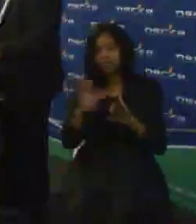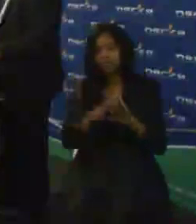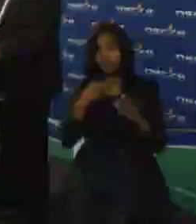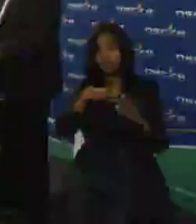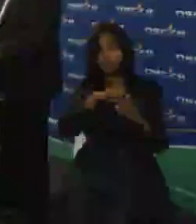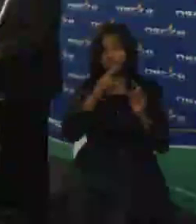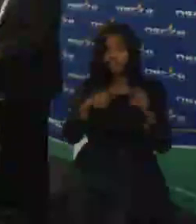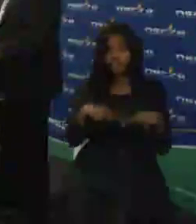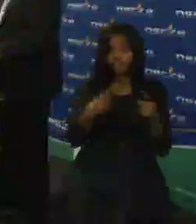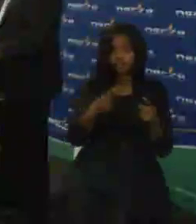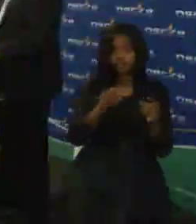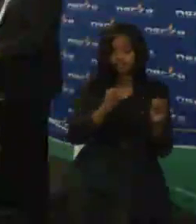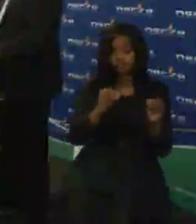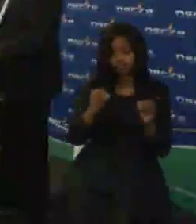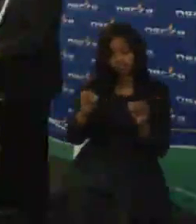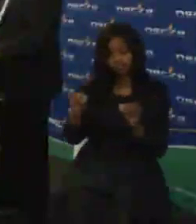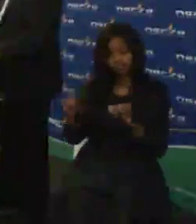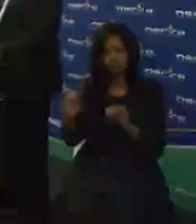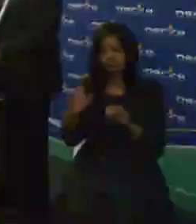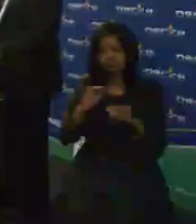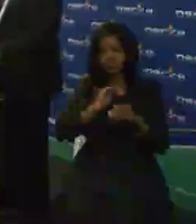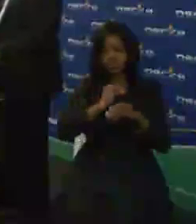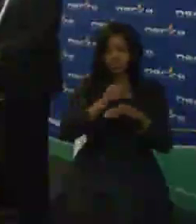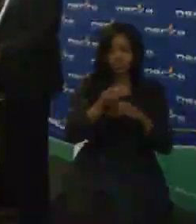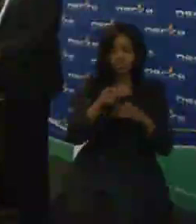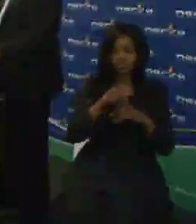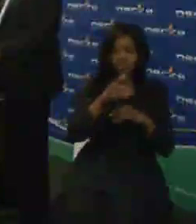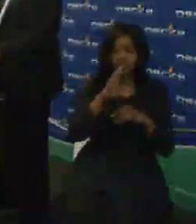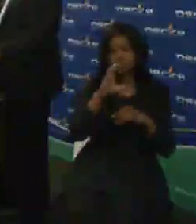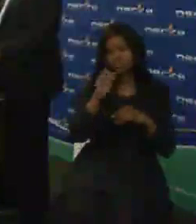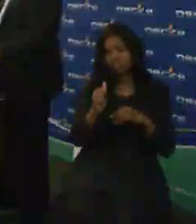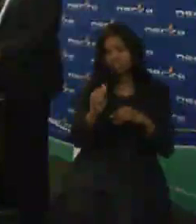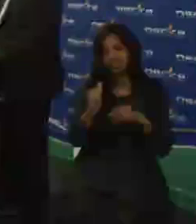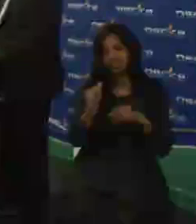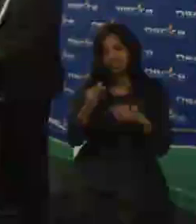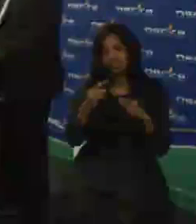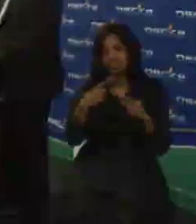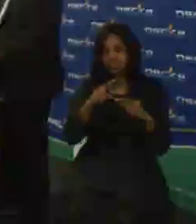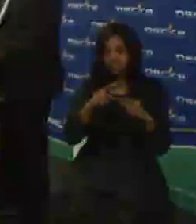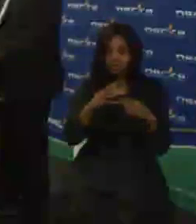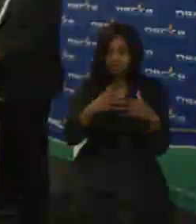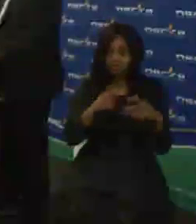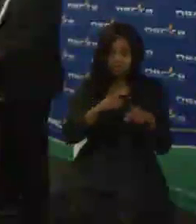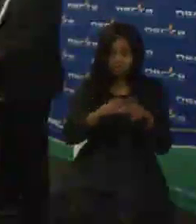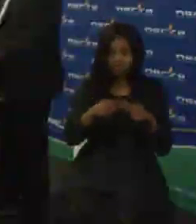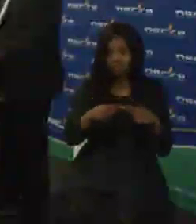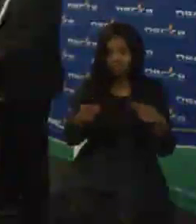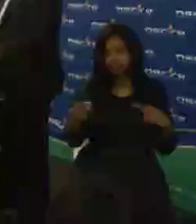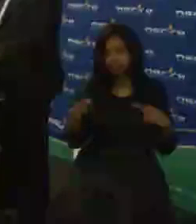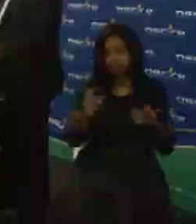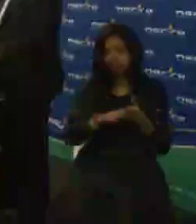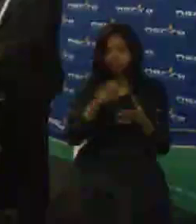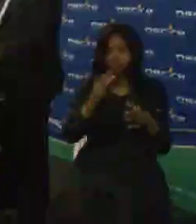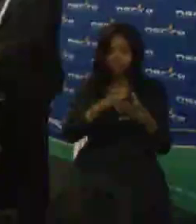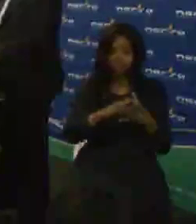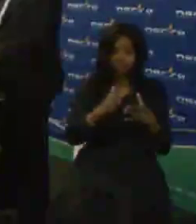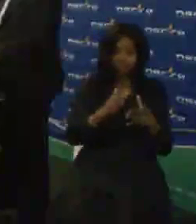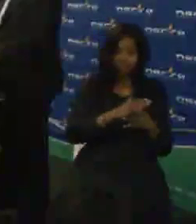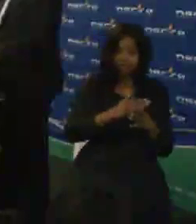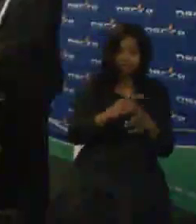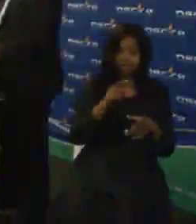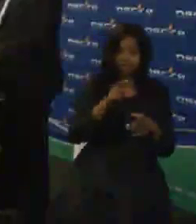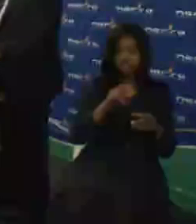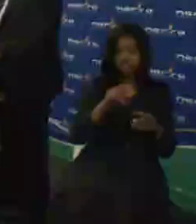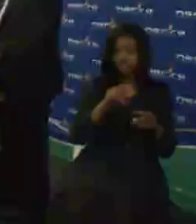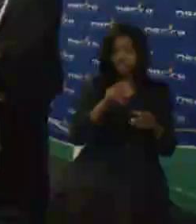cannot postpone the recovery of the RCAs much longer. And therefore, those are